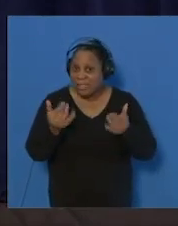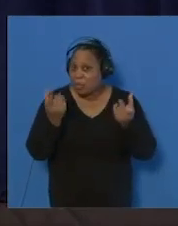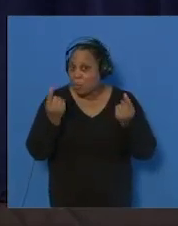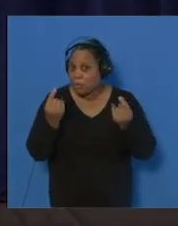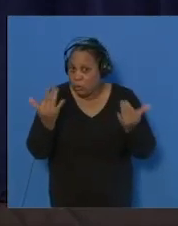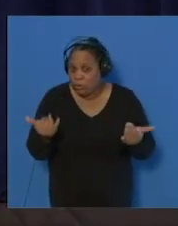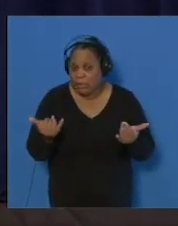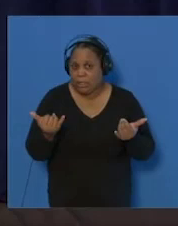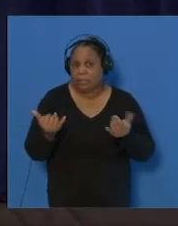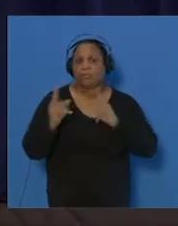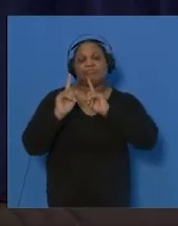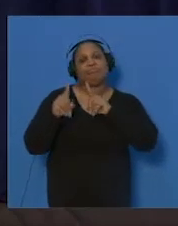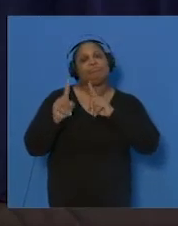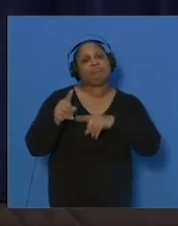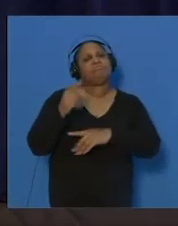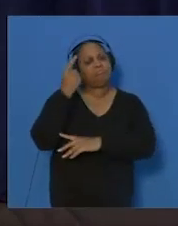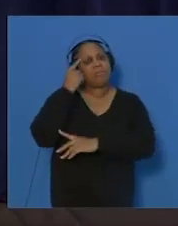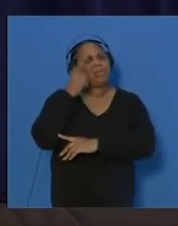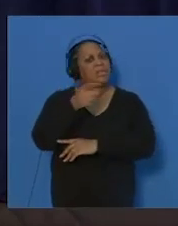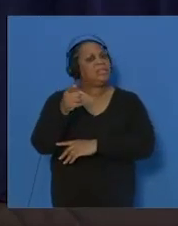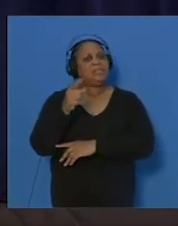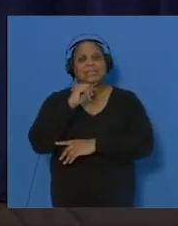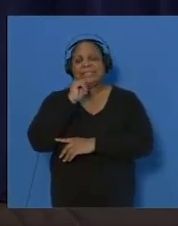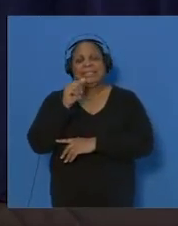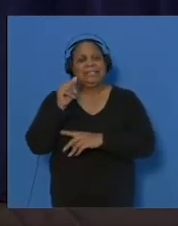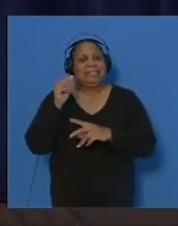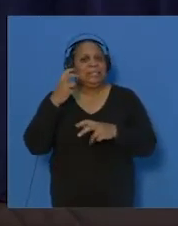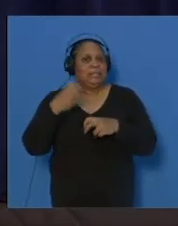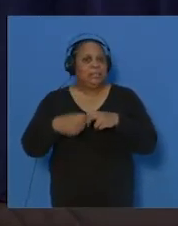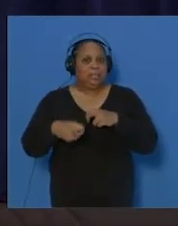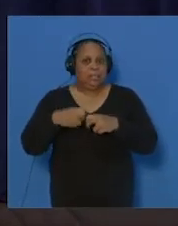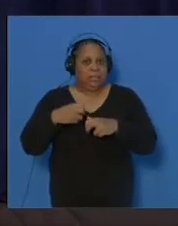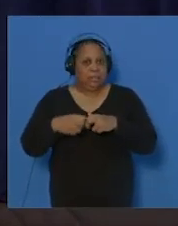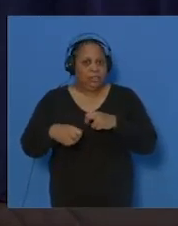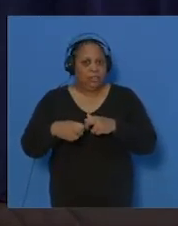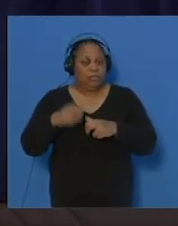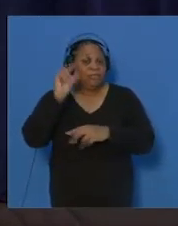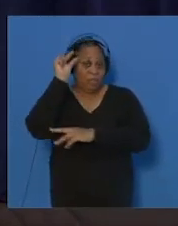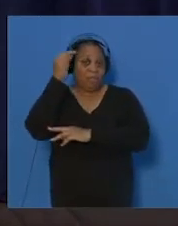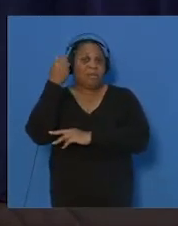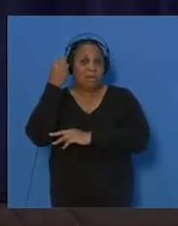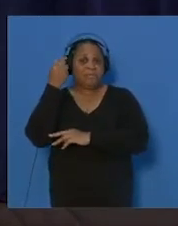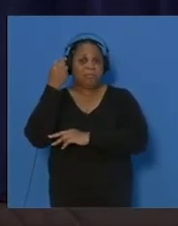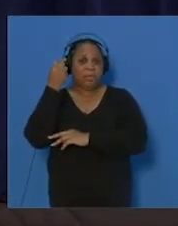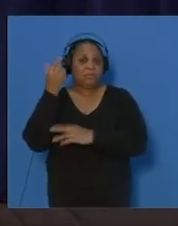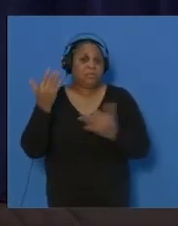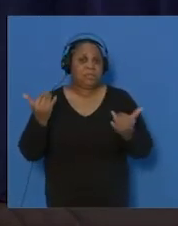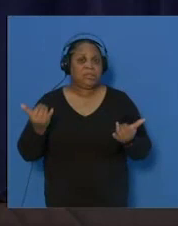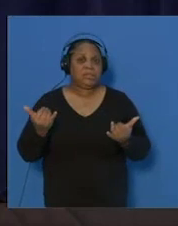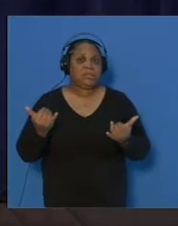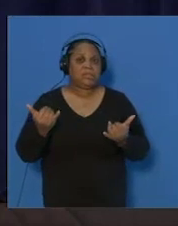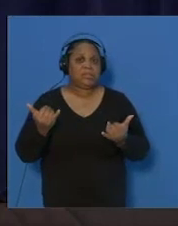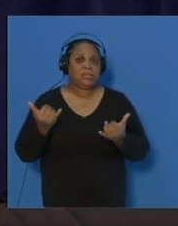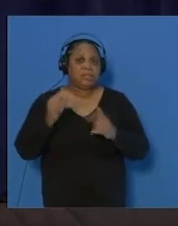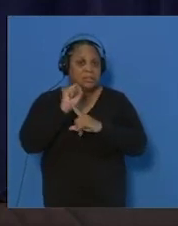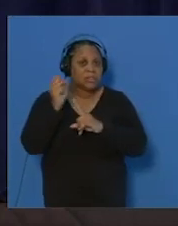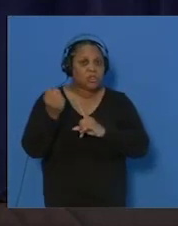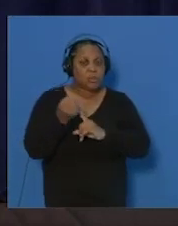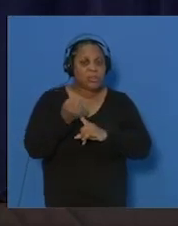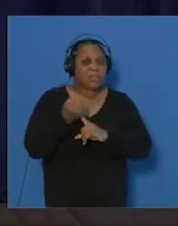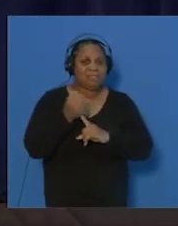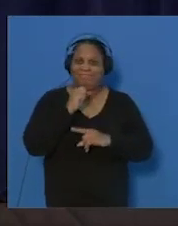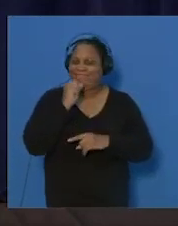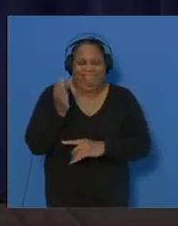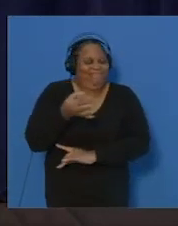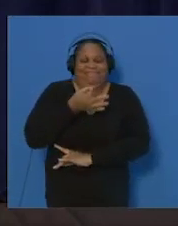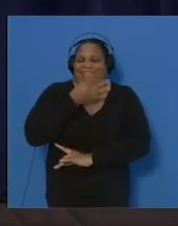I think, Trevor, you're correct that it's not necessarily an issue for the government in this particular regards, and I am not an